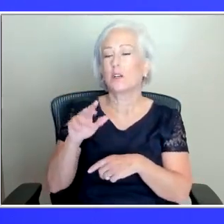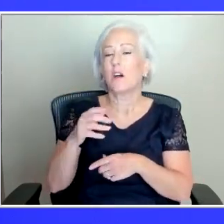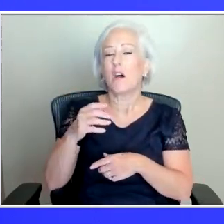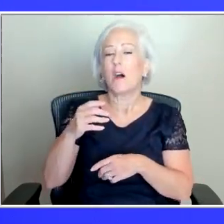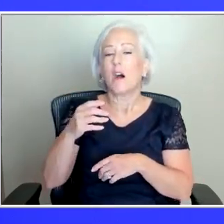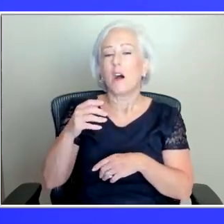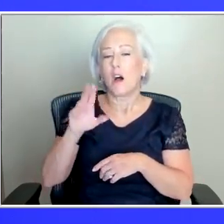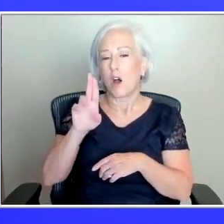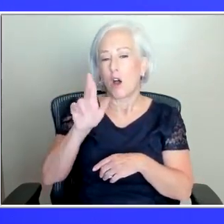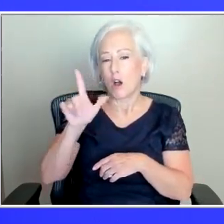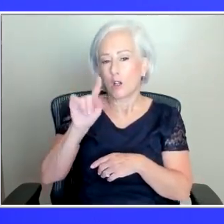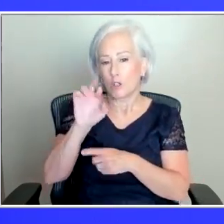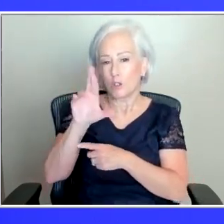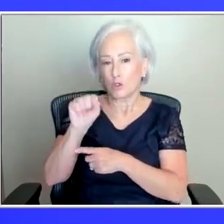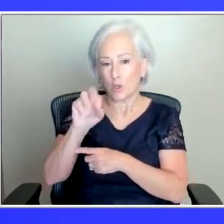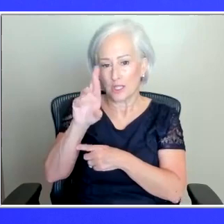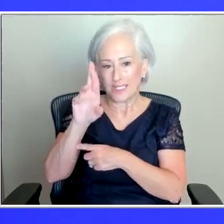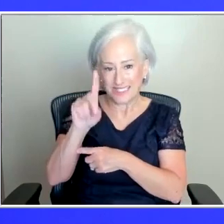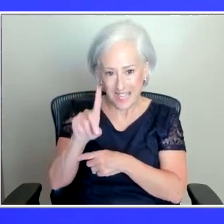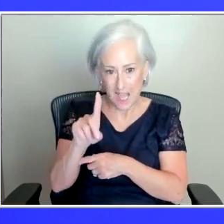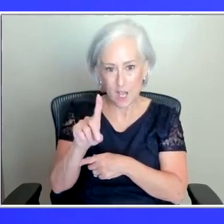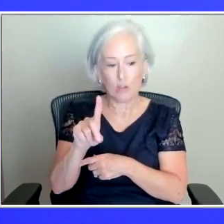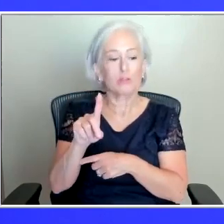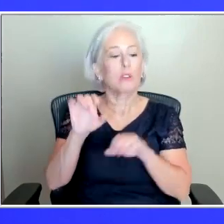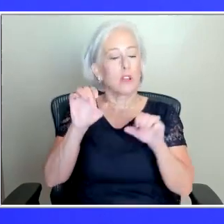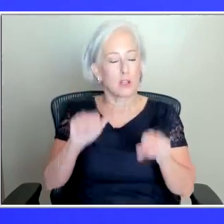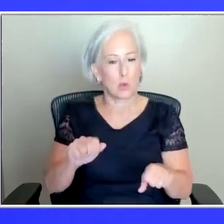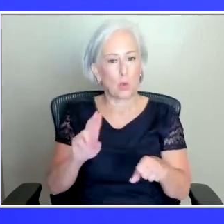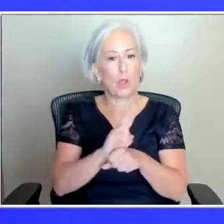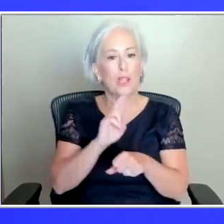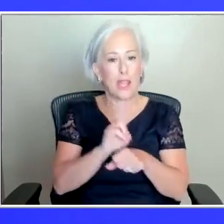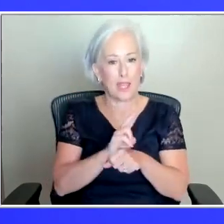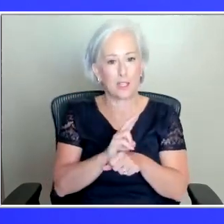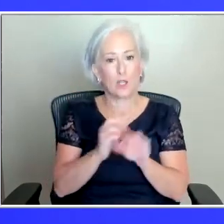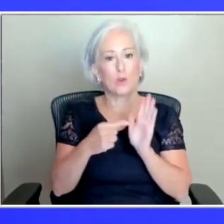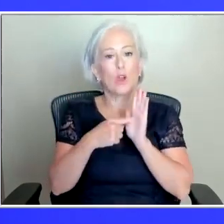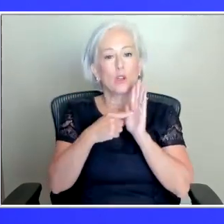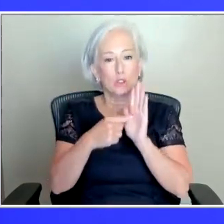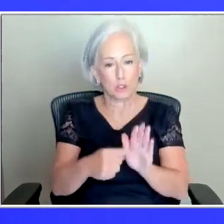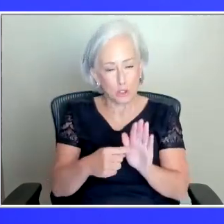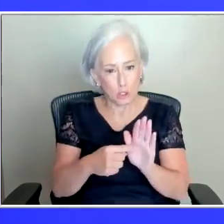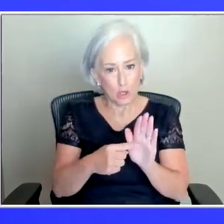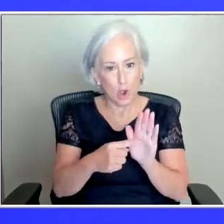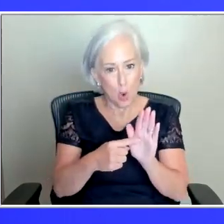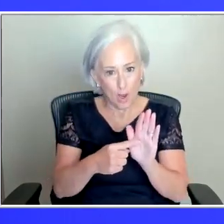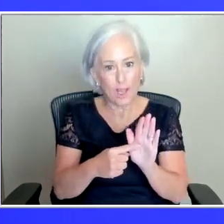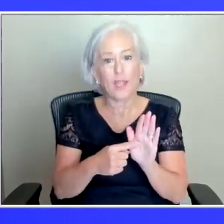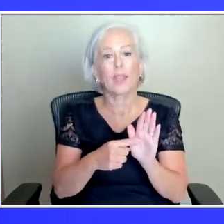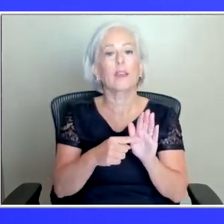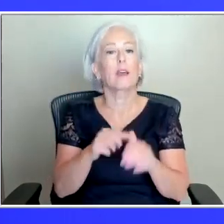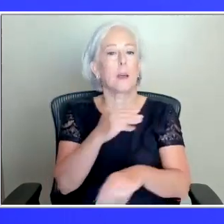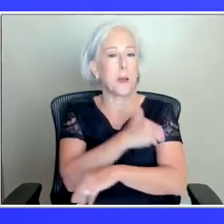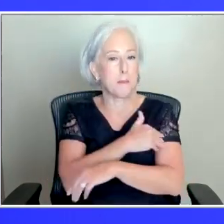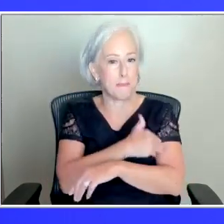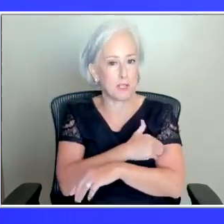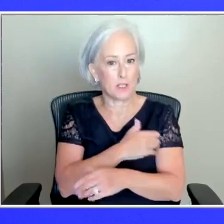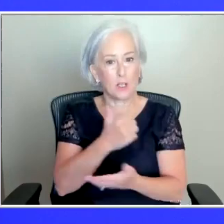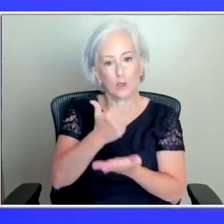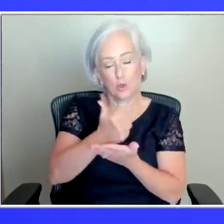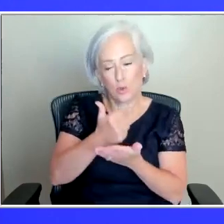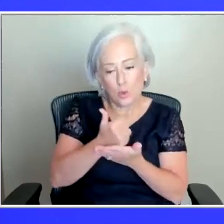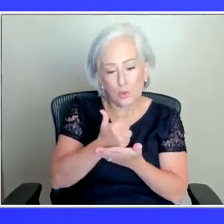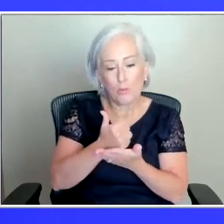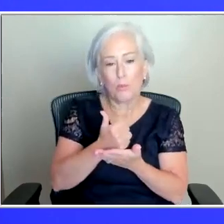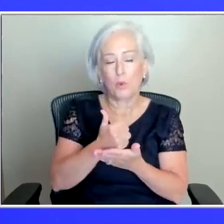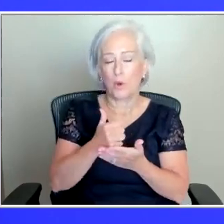that visual feedback, we can actually show them their musculature on the ultrasound and use it as a biofeedback tool to make sure that they are